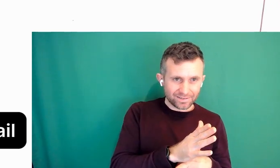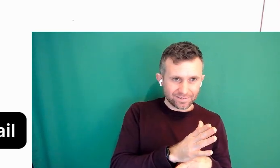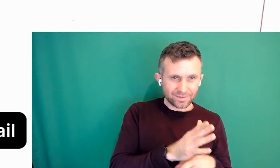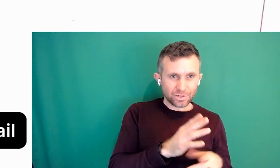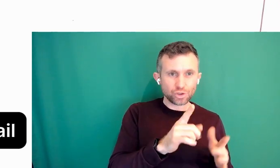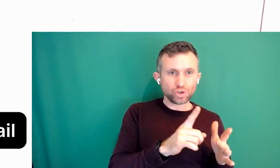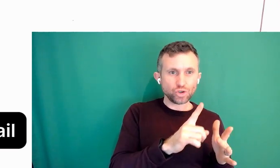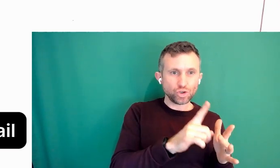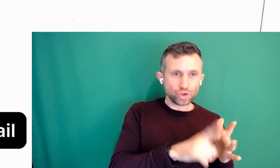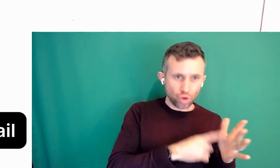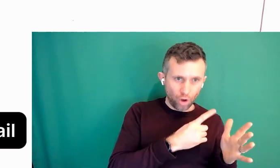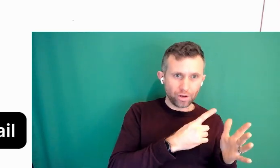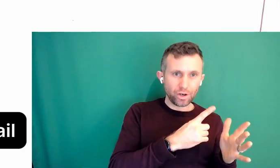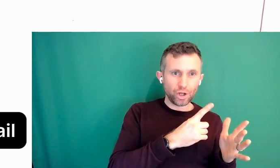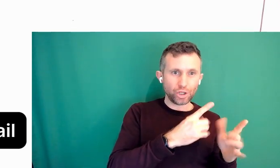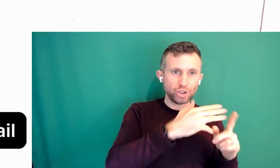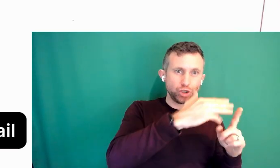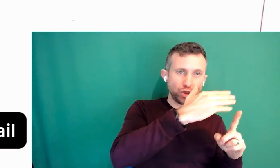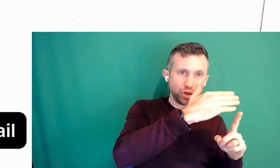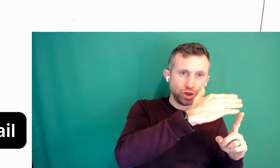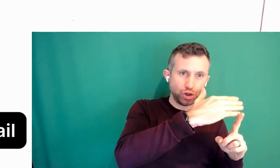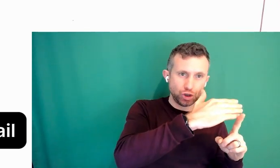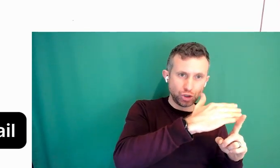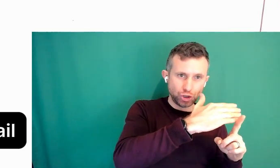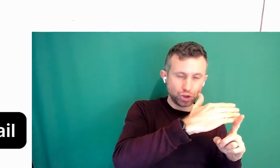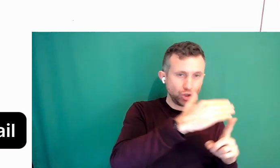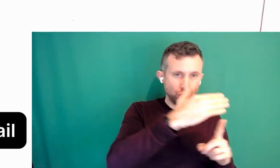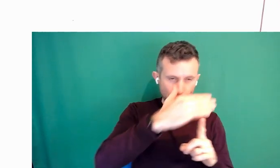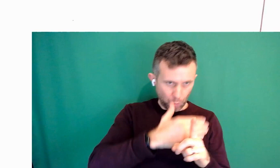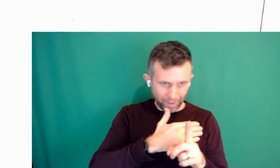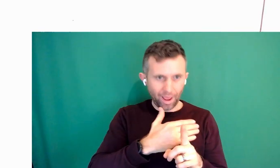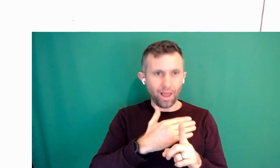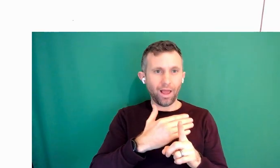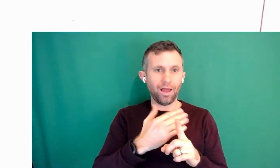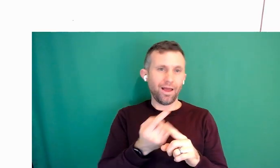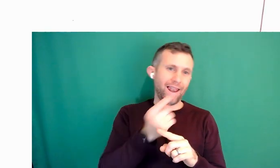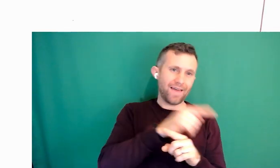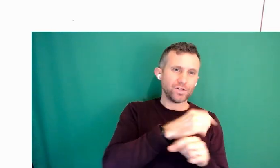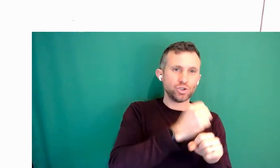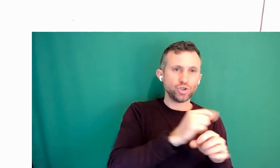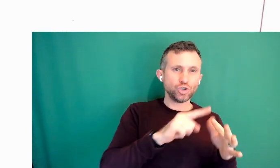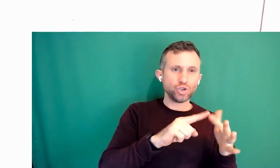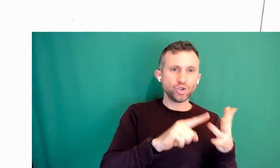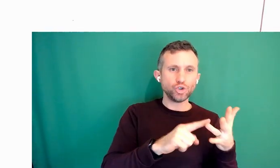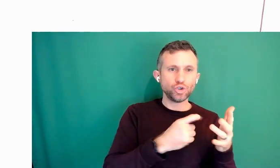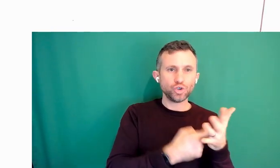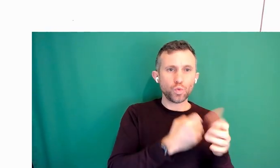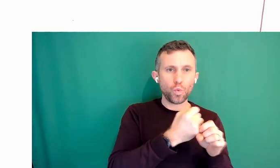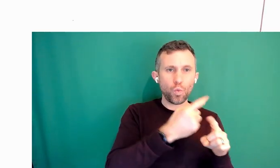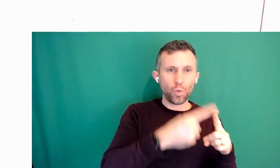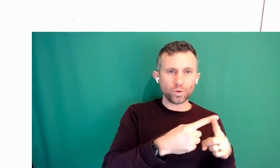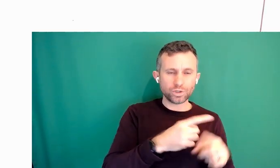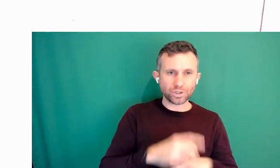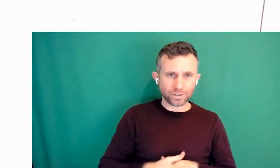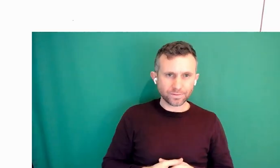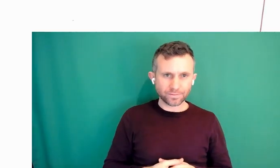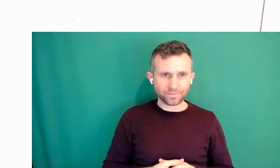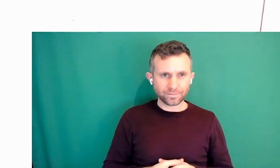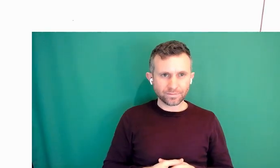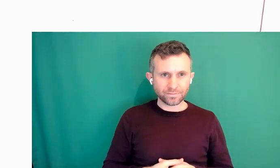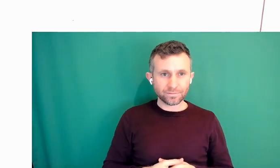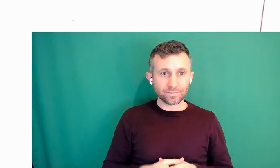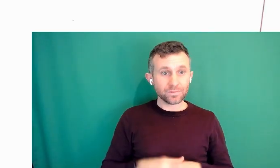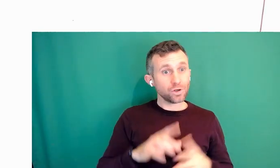his parents decide not to pay off his bail and let him go to debtor's prison. And he was there